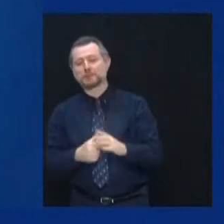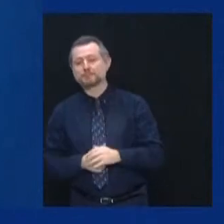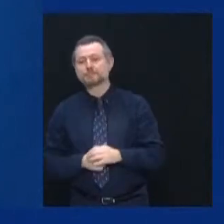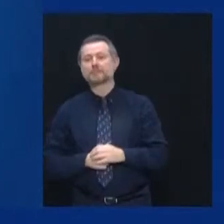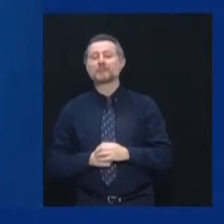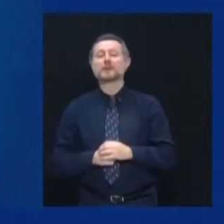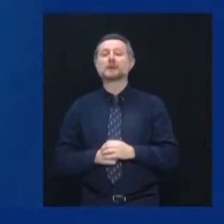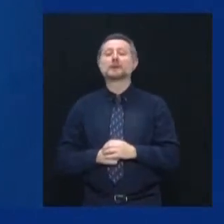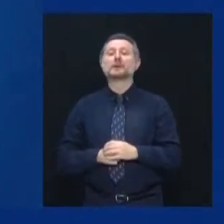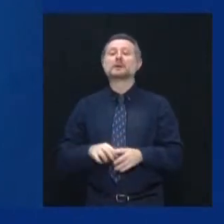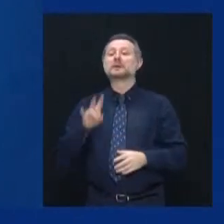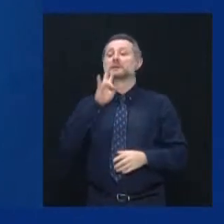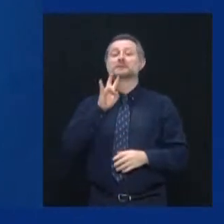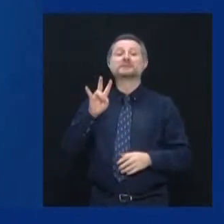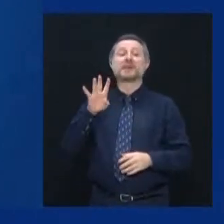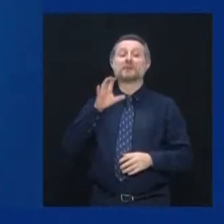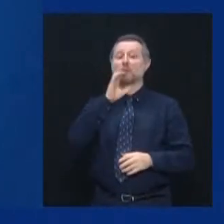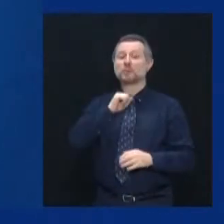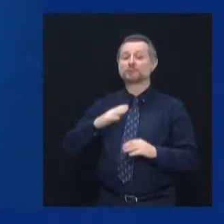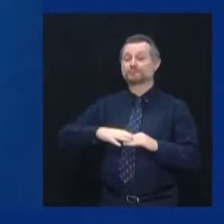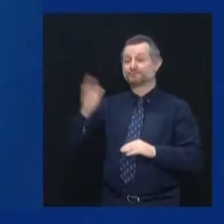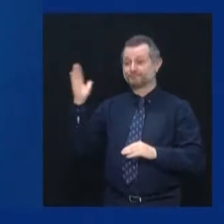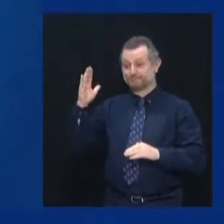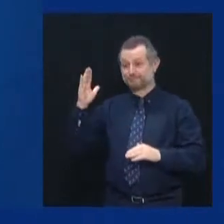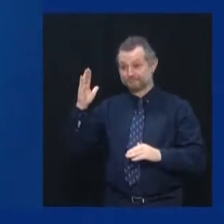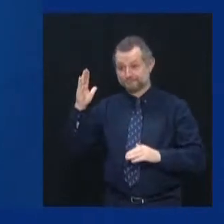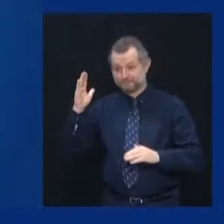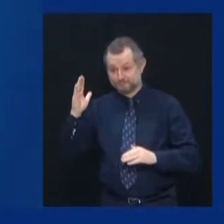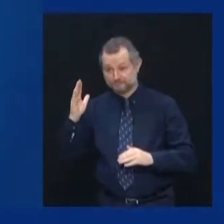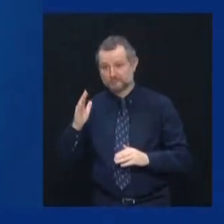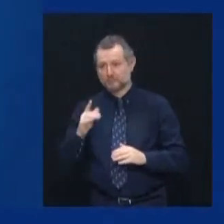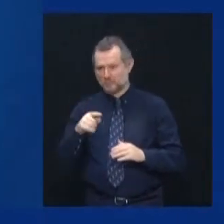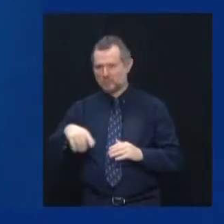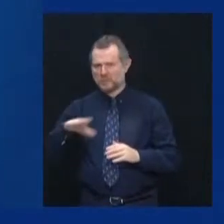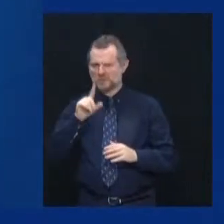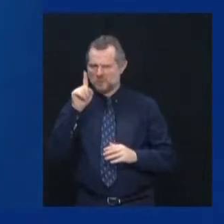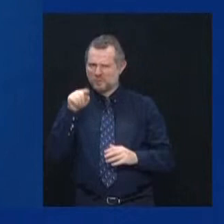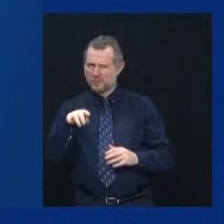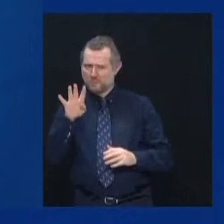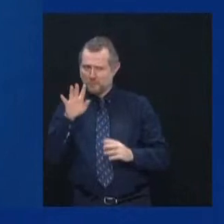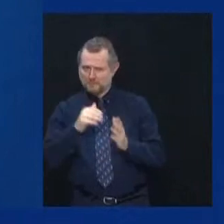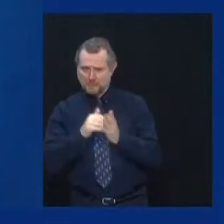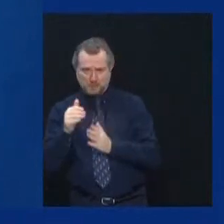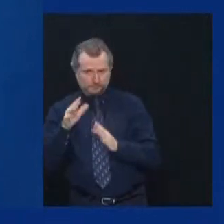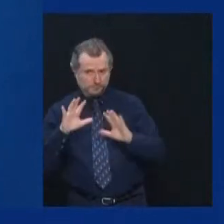75-year-olds and older are 1.4 million. That's